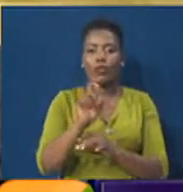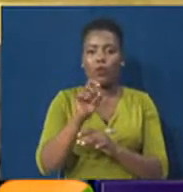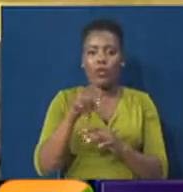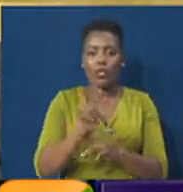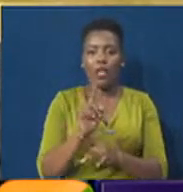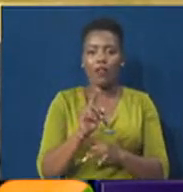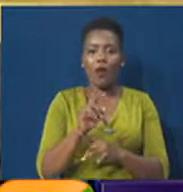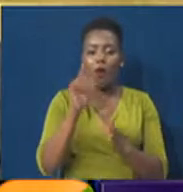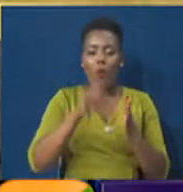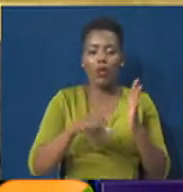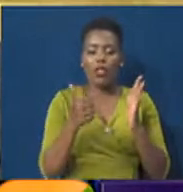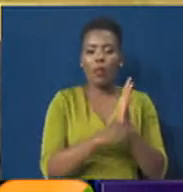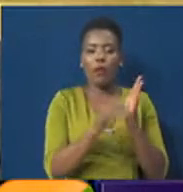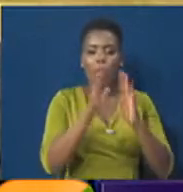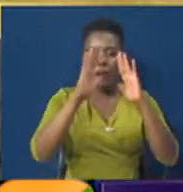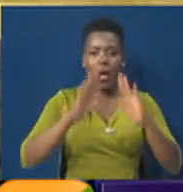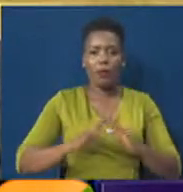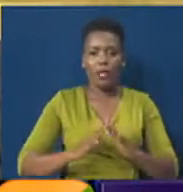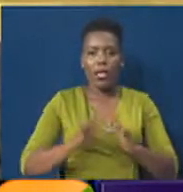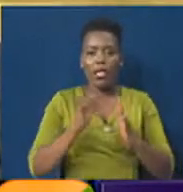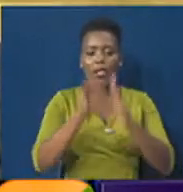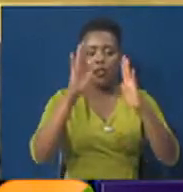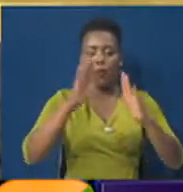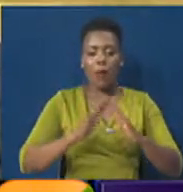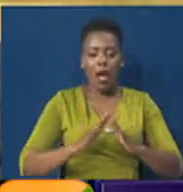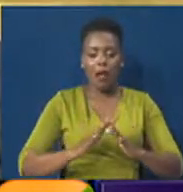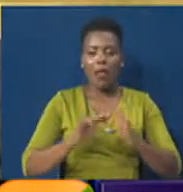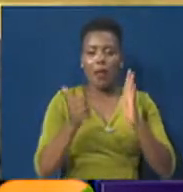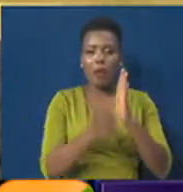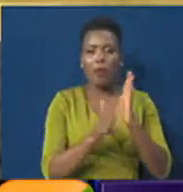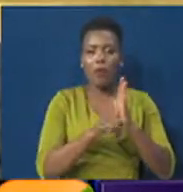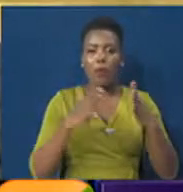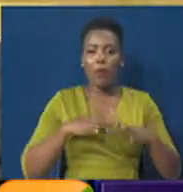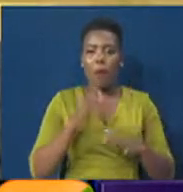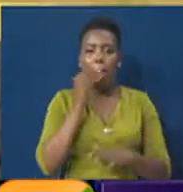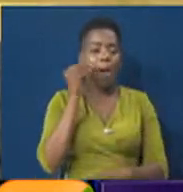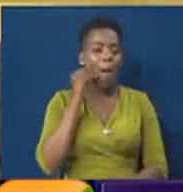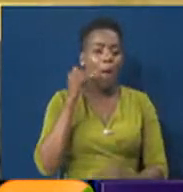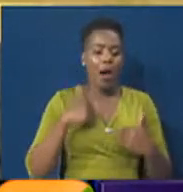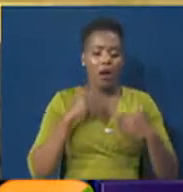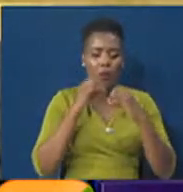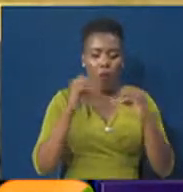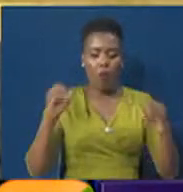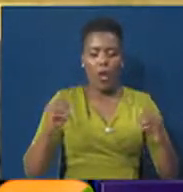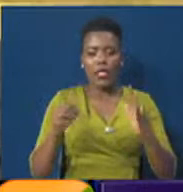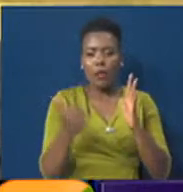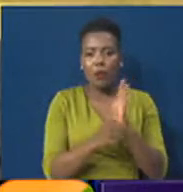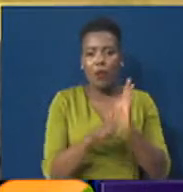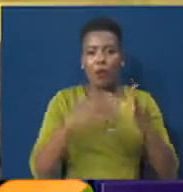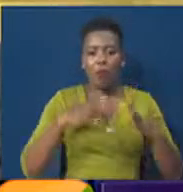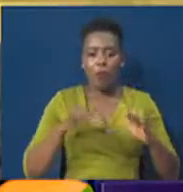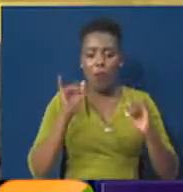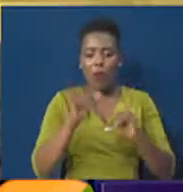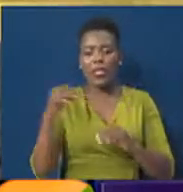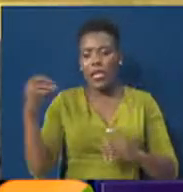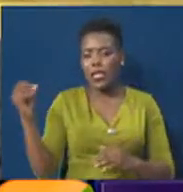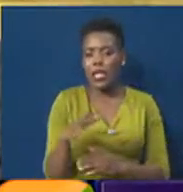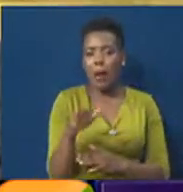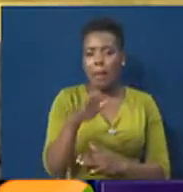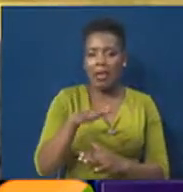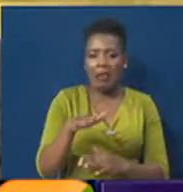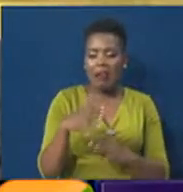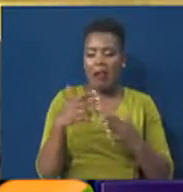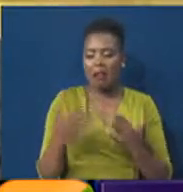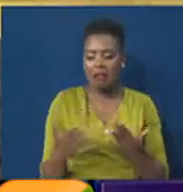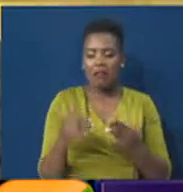problem? It is the problem of the homeless. It is the problem of those who are living in inadequate housing, in